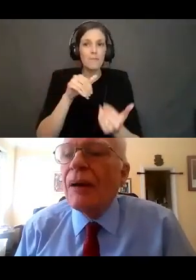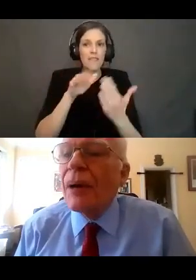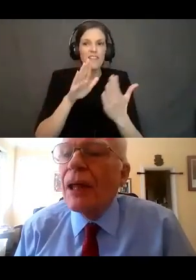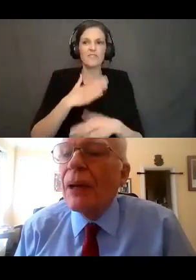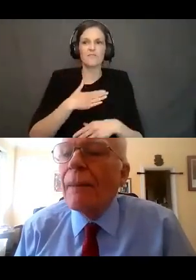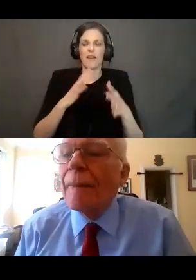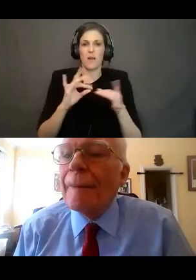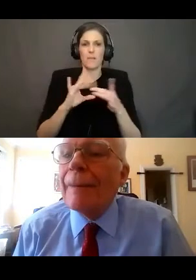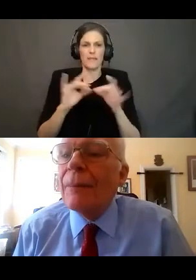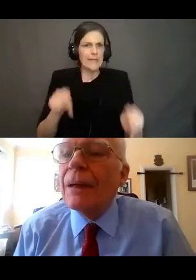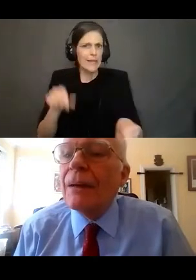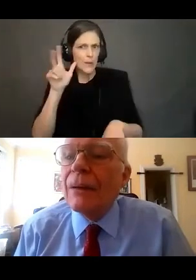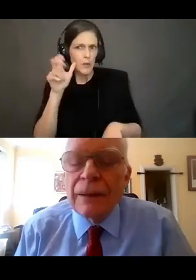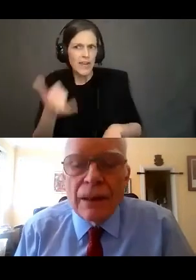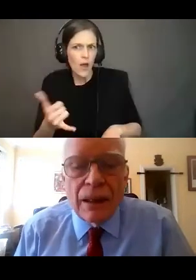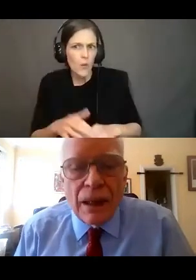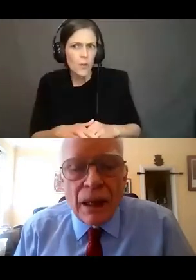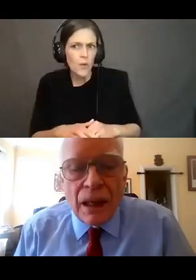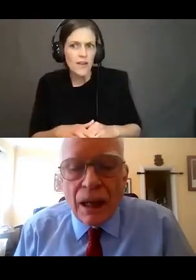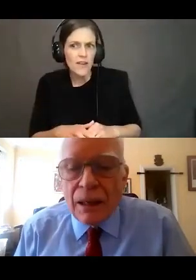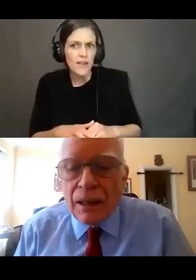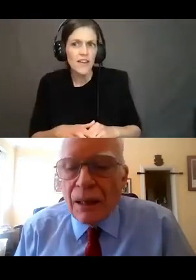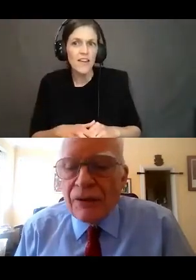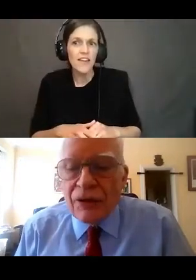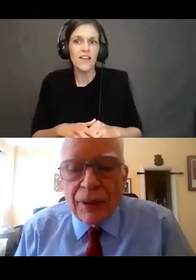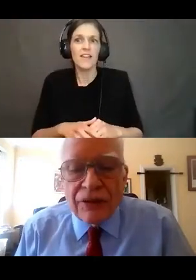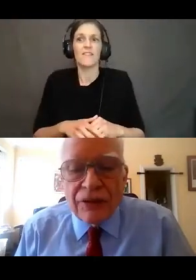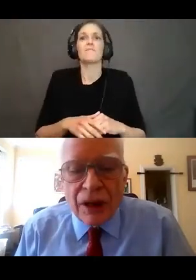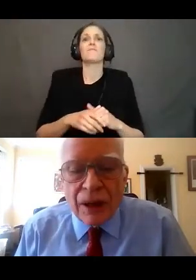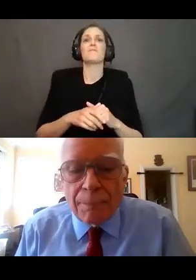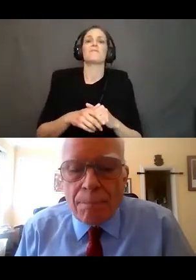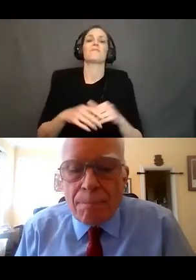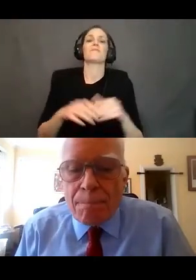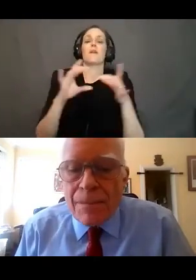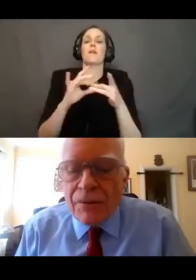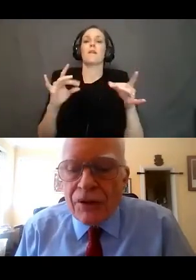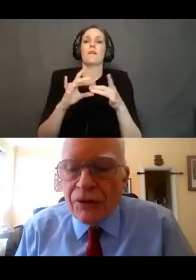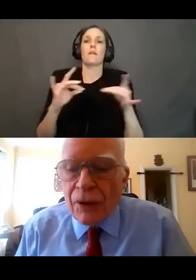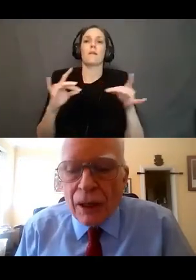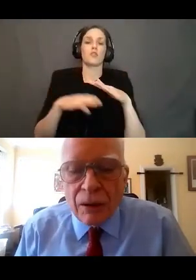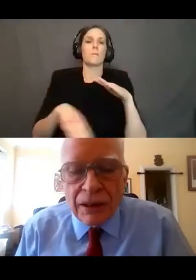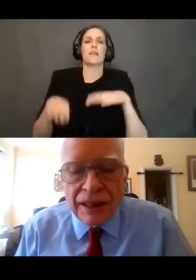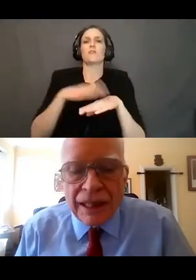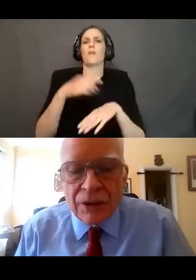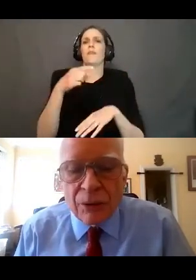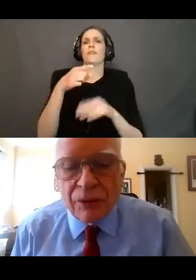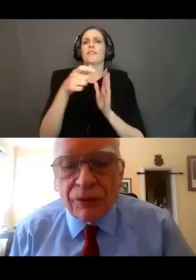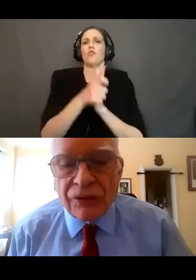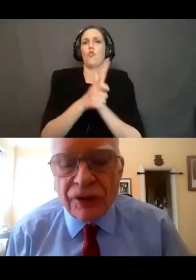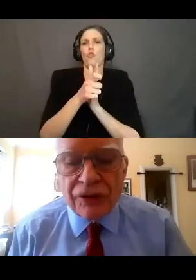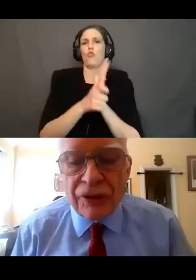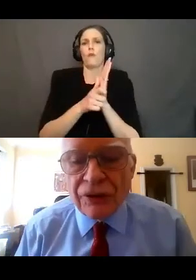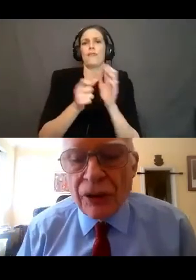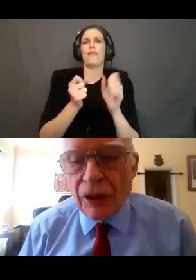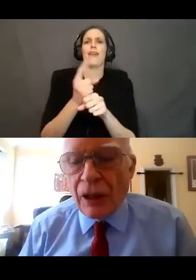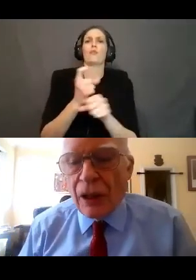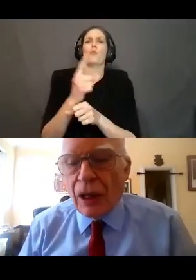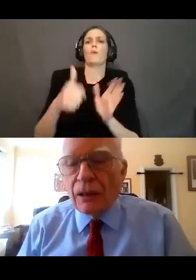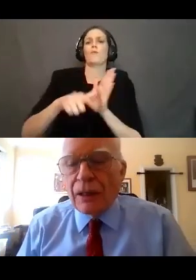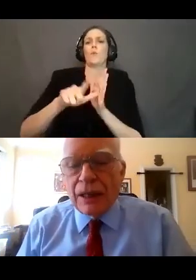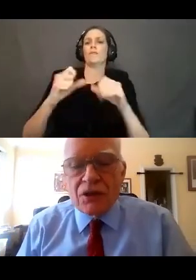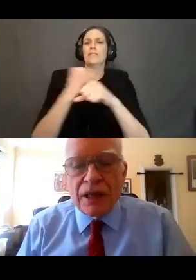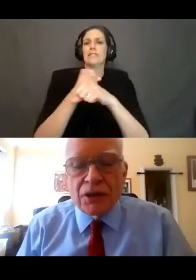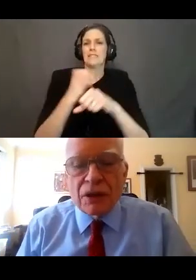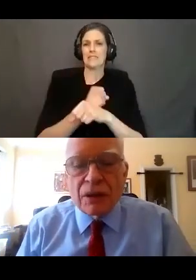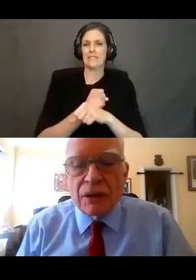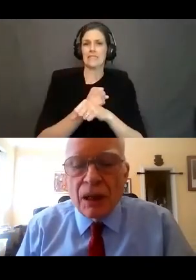me, by the way? Okay. Comments are based on this article in the Annual Review of Statistics